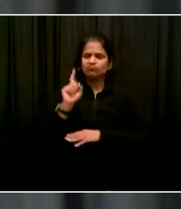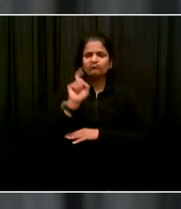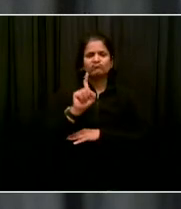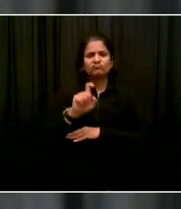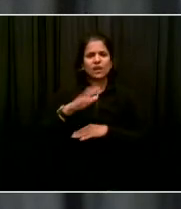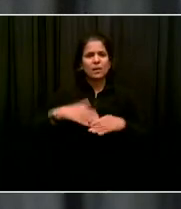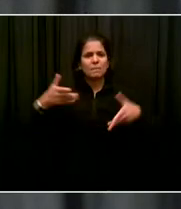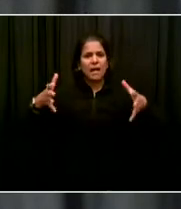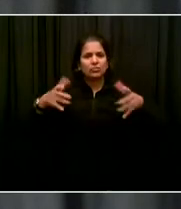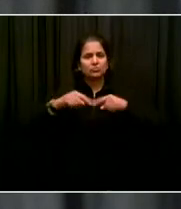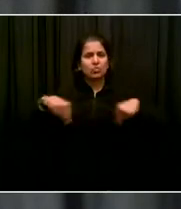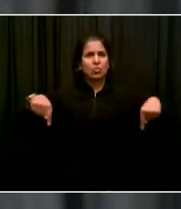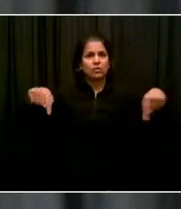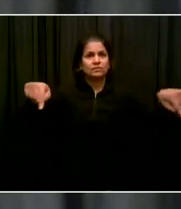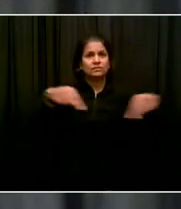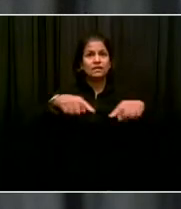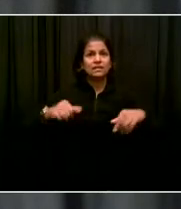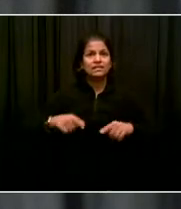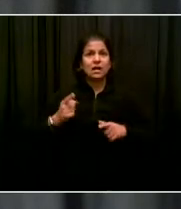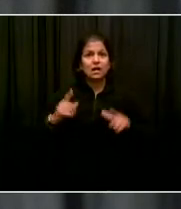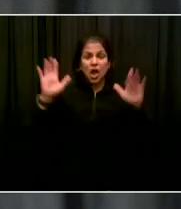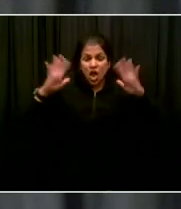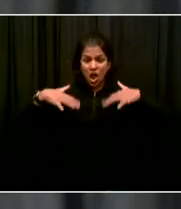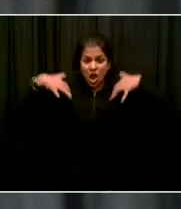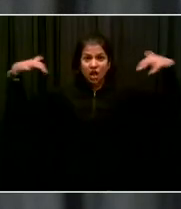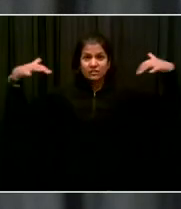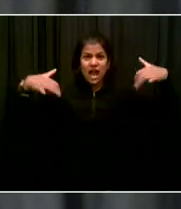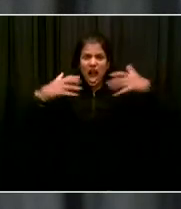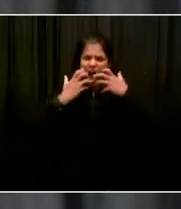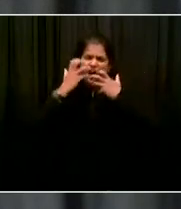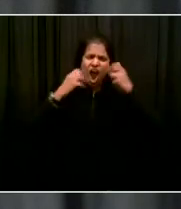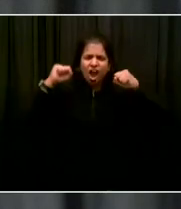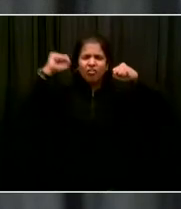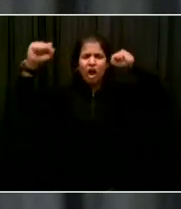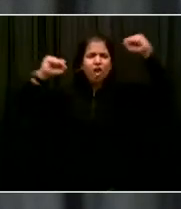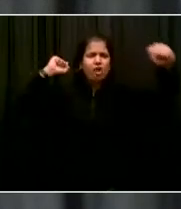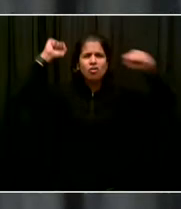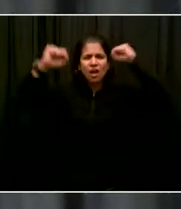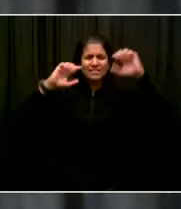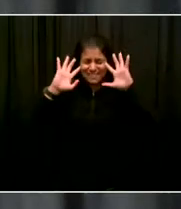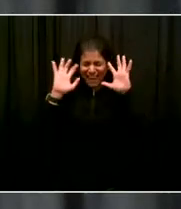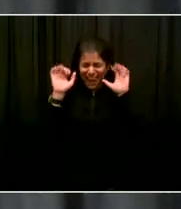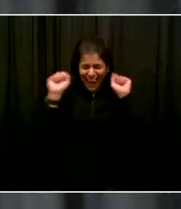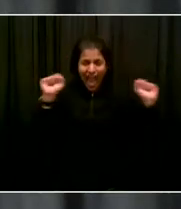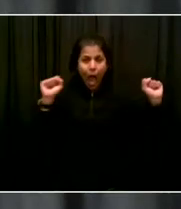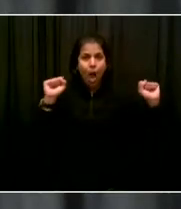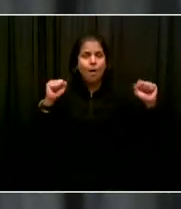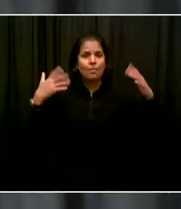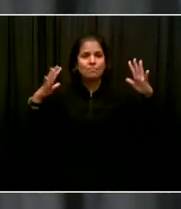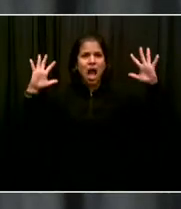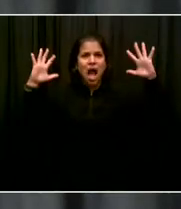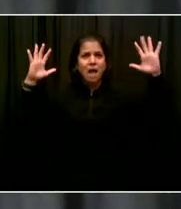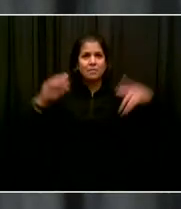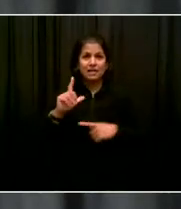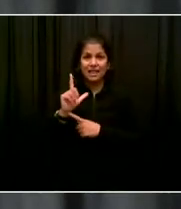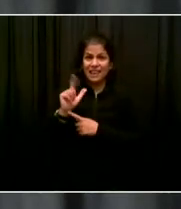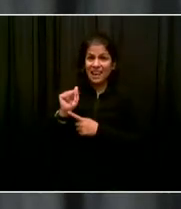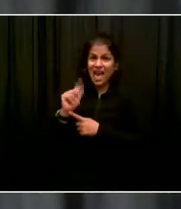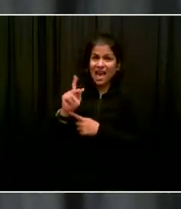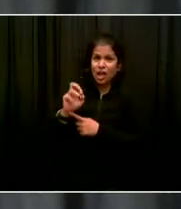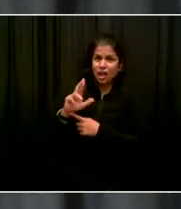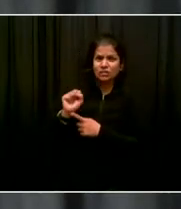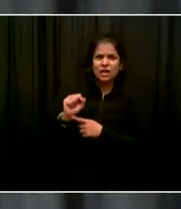This is 1970. And we were playing the Lakers. Game 7, the Lakers had Wilt Chamberlain, Elgin Baylor, and the local Jerry